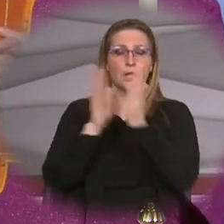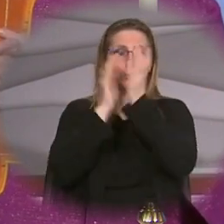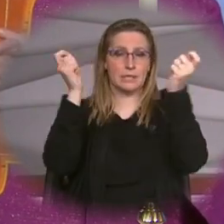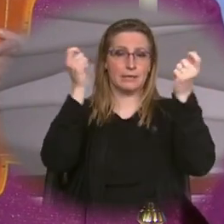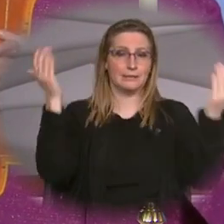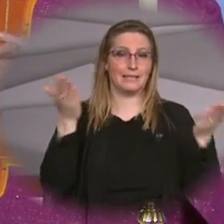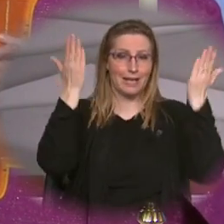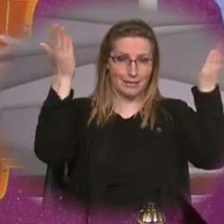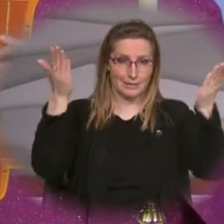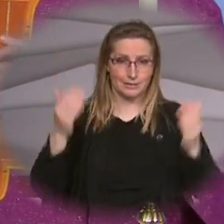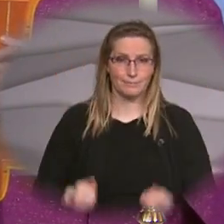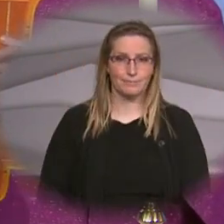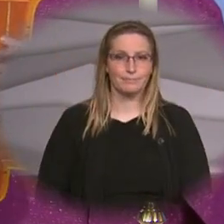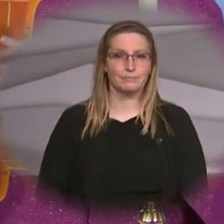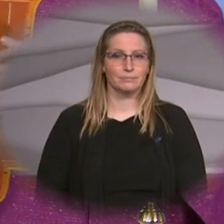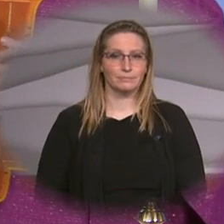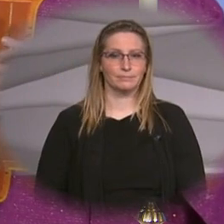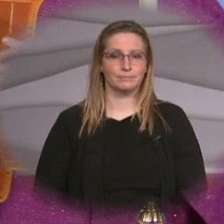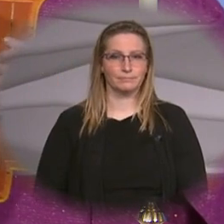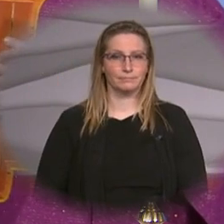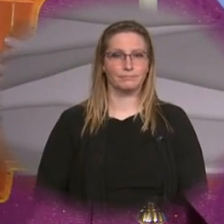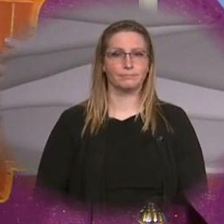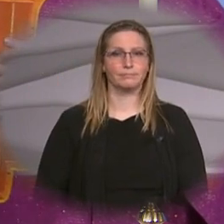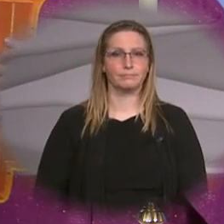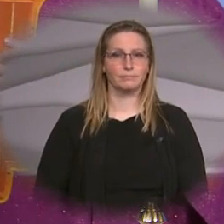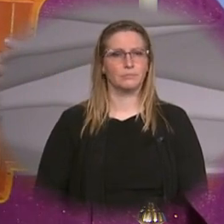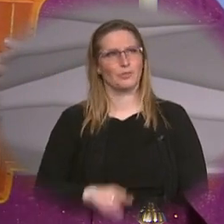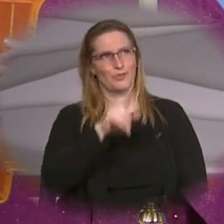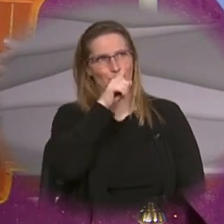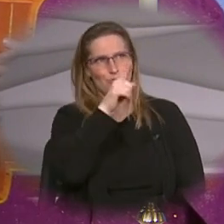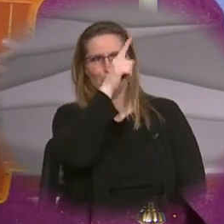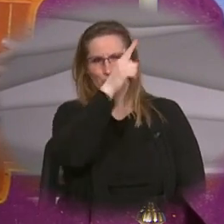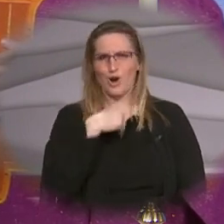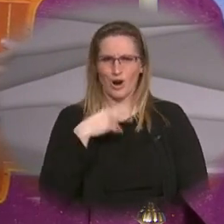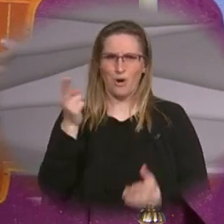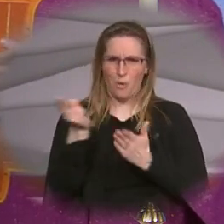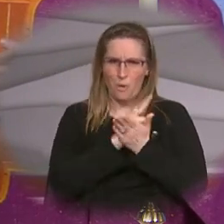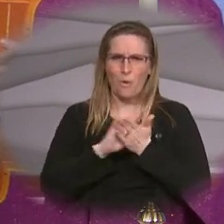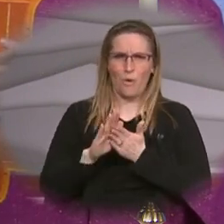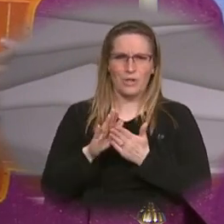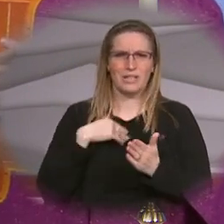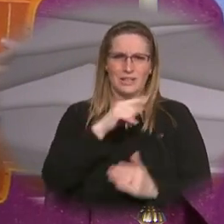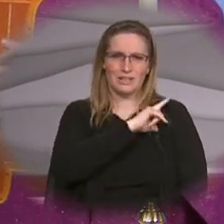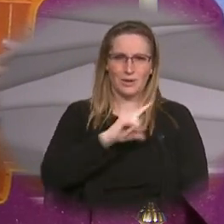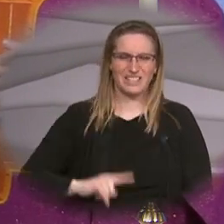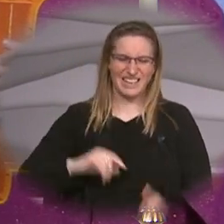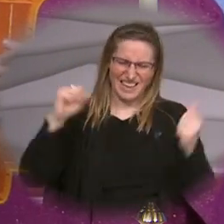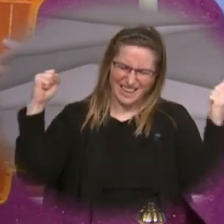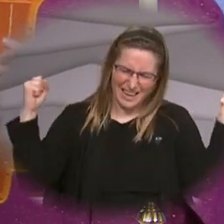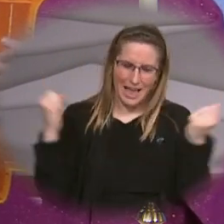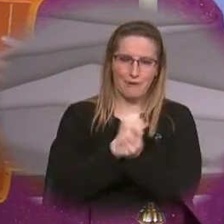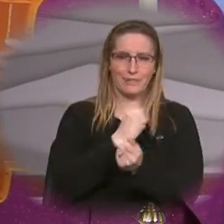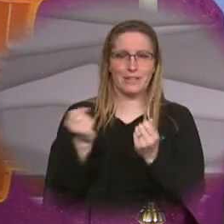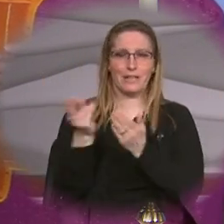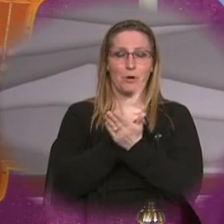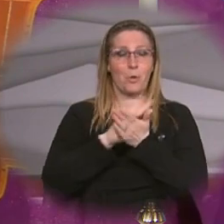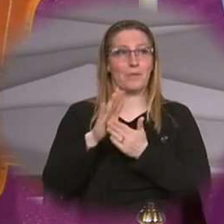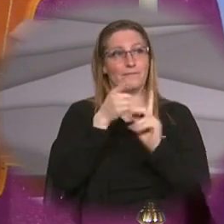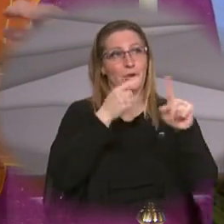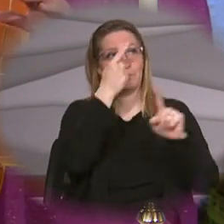Hosanna in the highest. You are indeed holy, O Lord, the fount of all holiness.